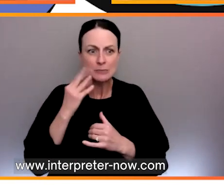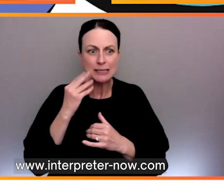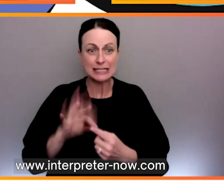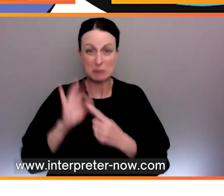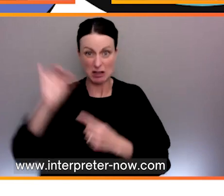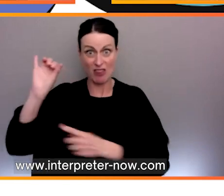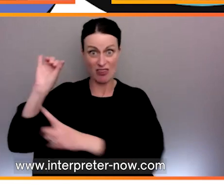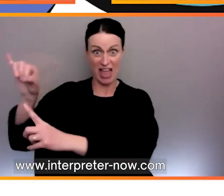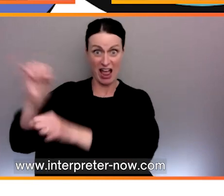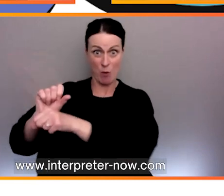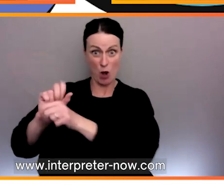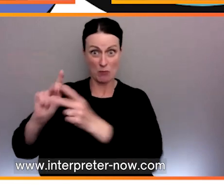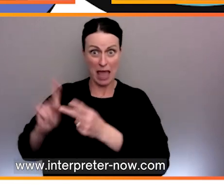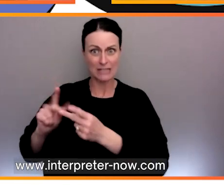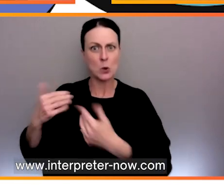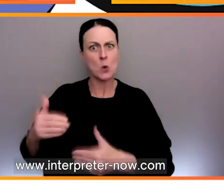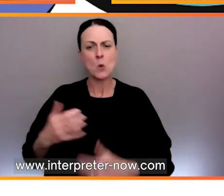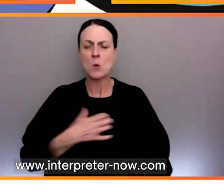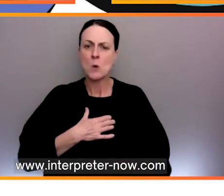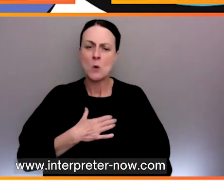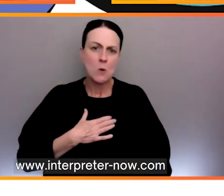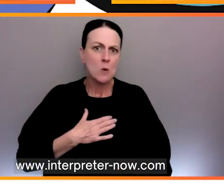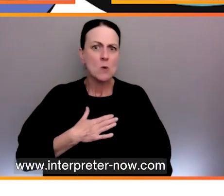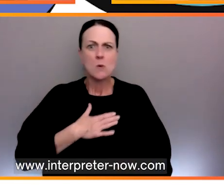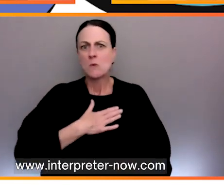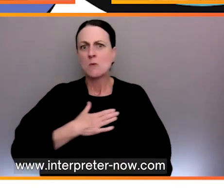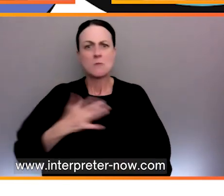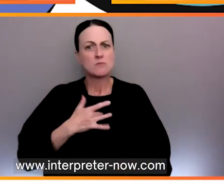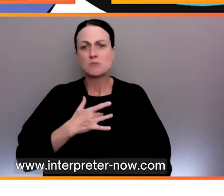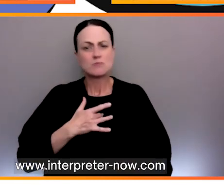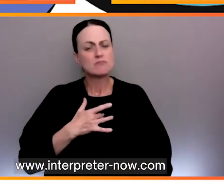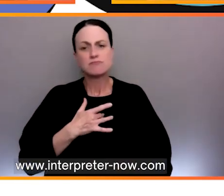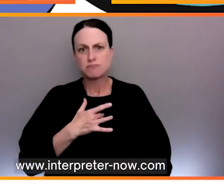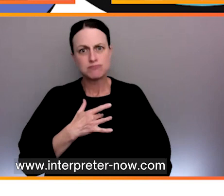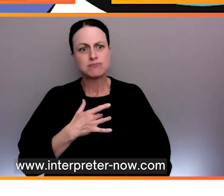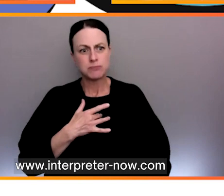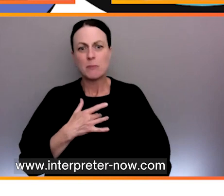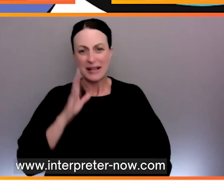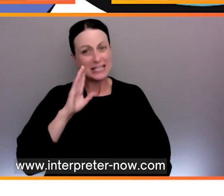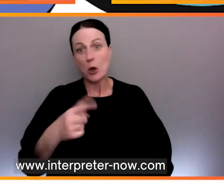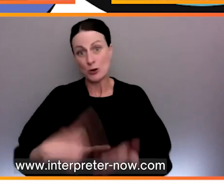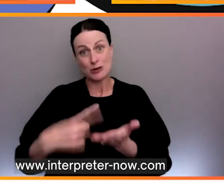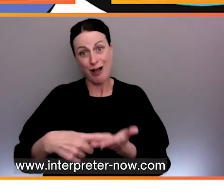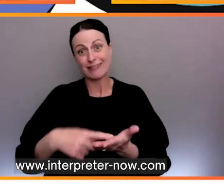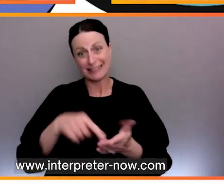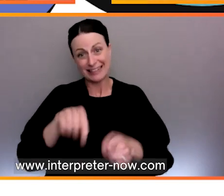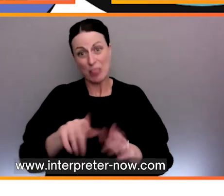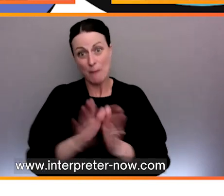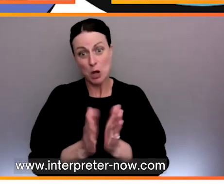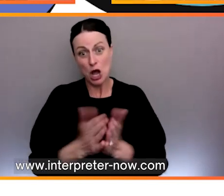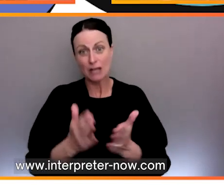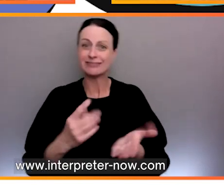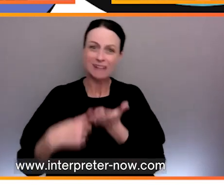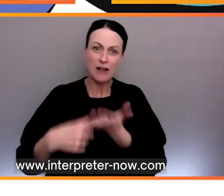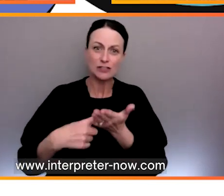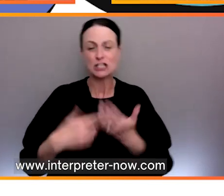about what you have been doing. And I felt like we were kindred spirits on the same path. And it's always so, I'm newer